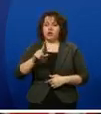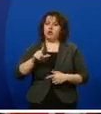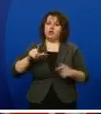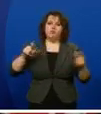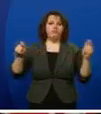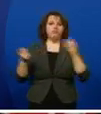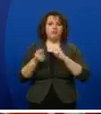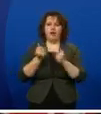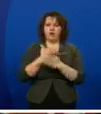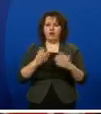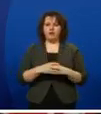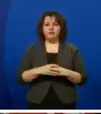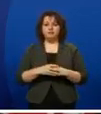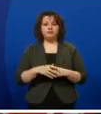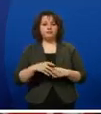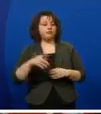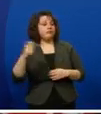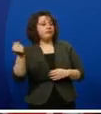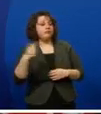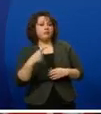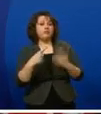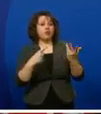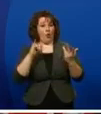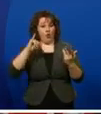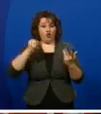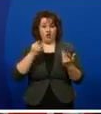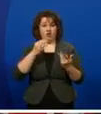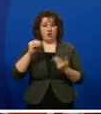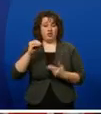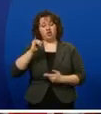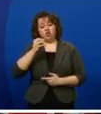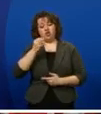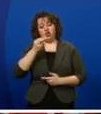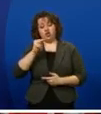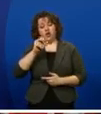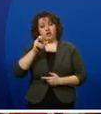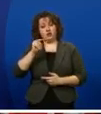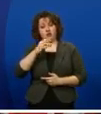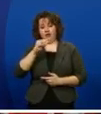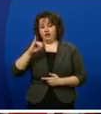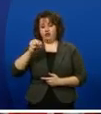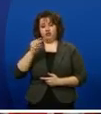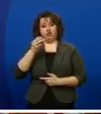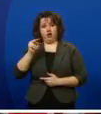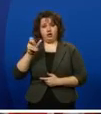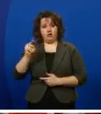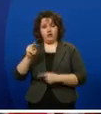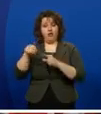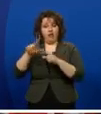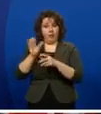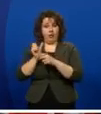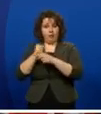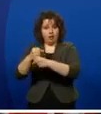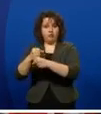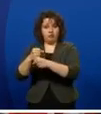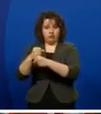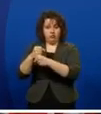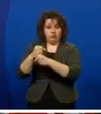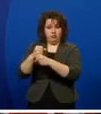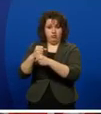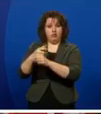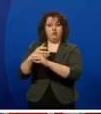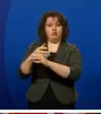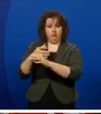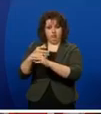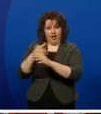Sorry, just to get to K's then, will Johnson & Johnson kind of be that production necessity before it